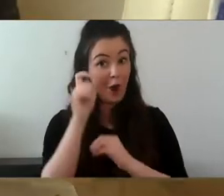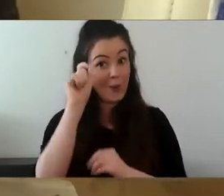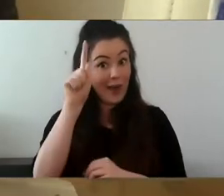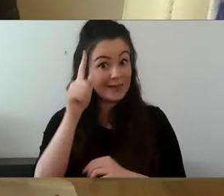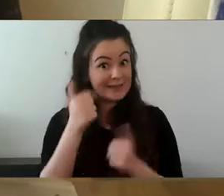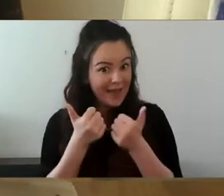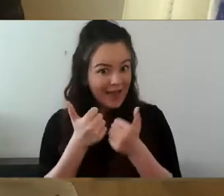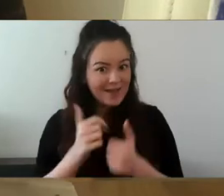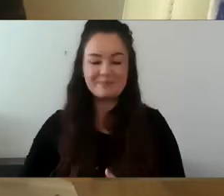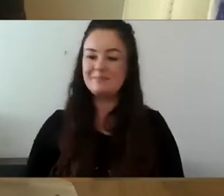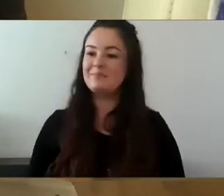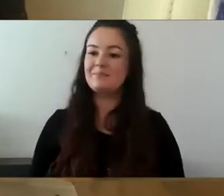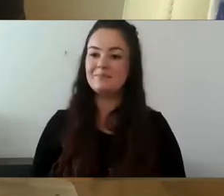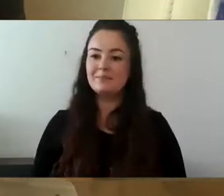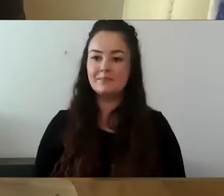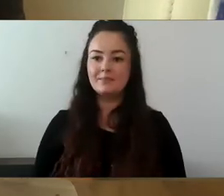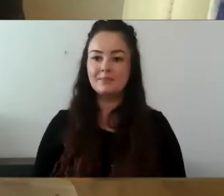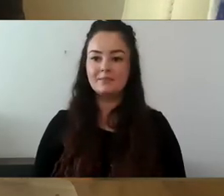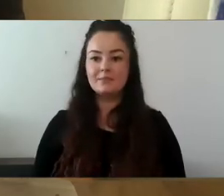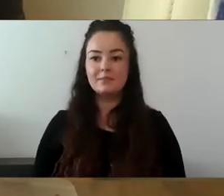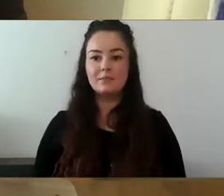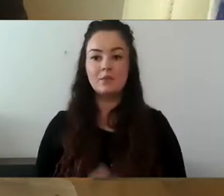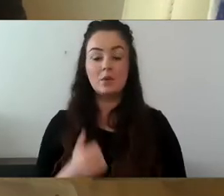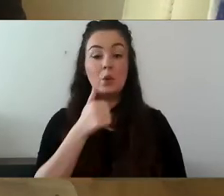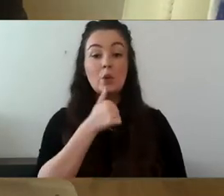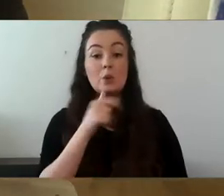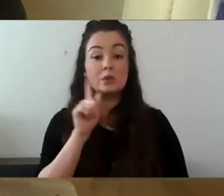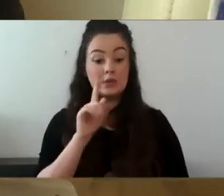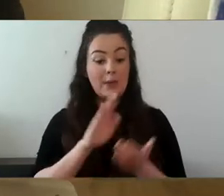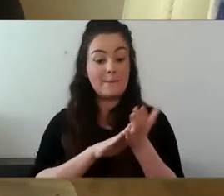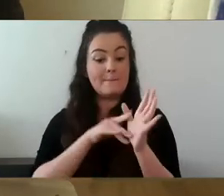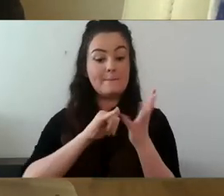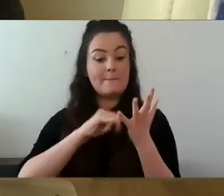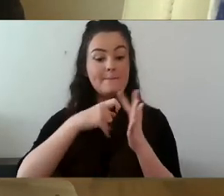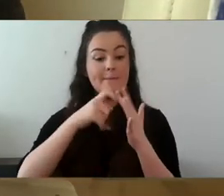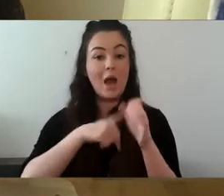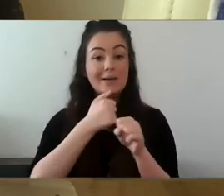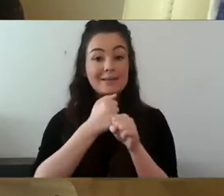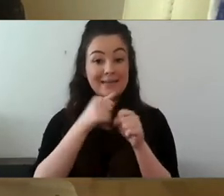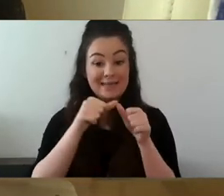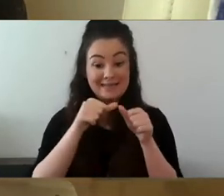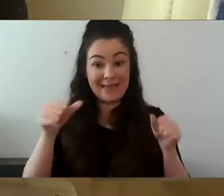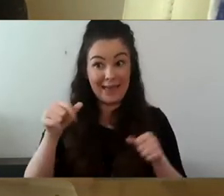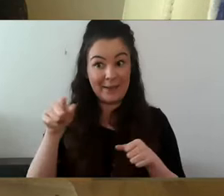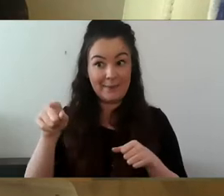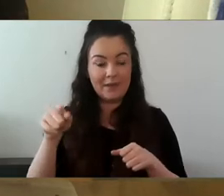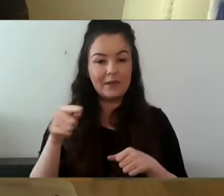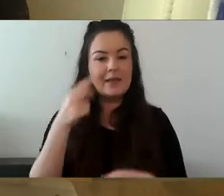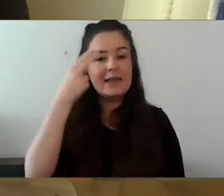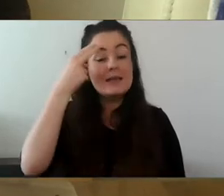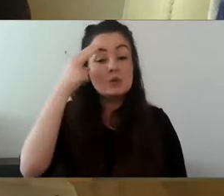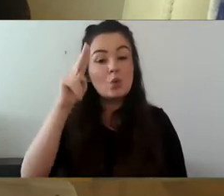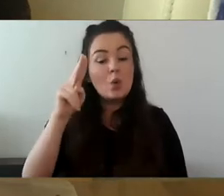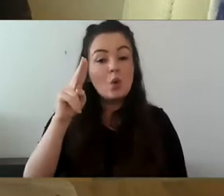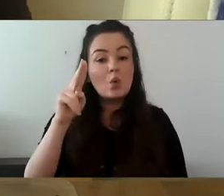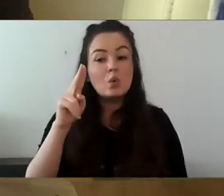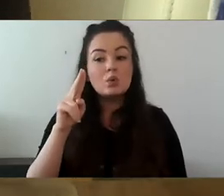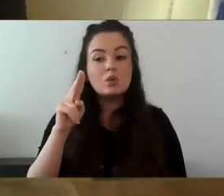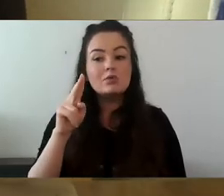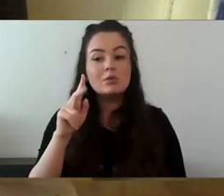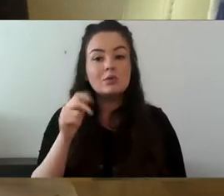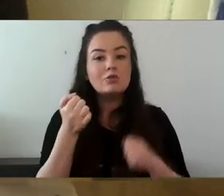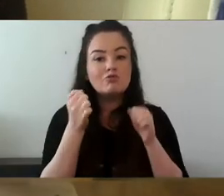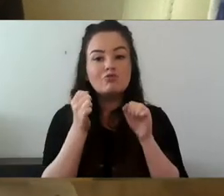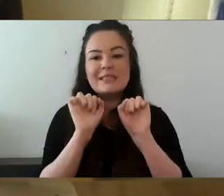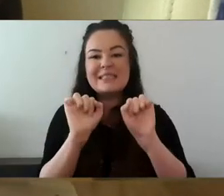absolutely fine. Now, what we're going to be doing is using the masking tape as something to create